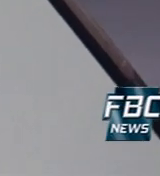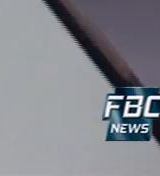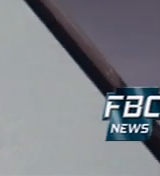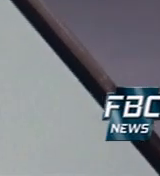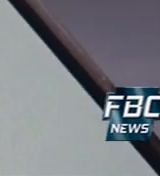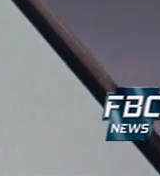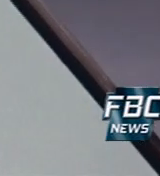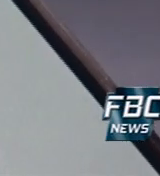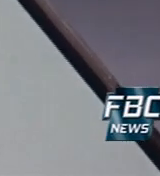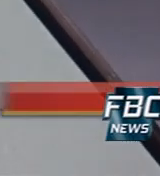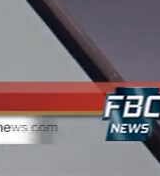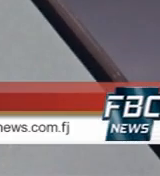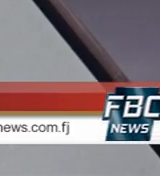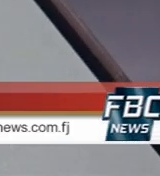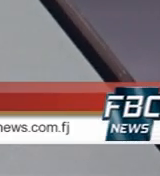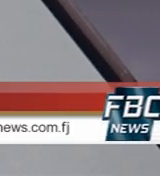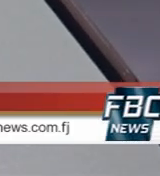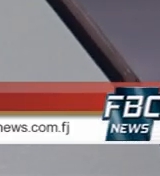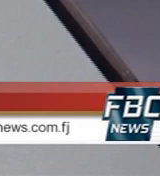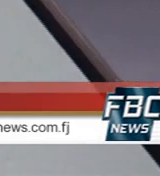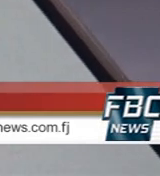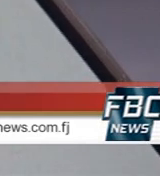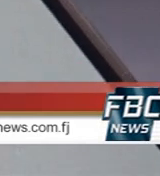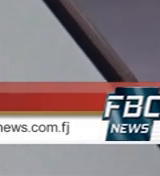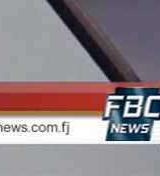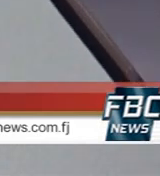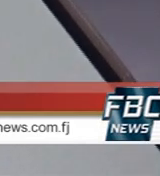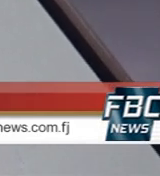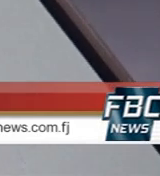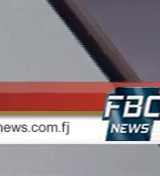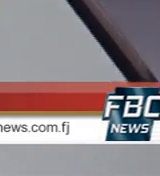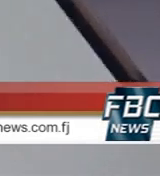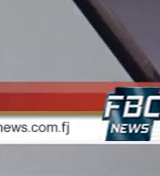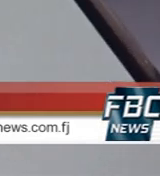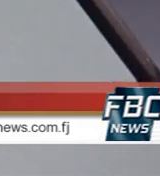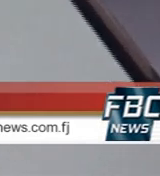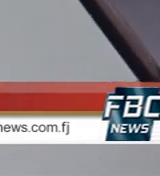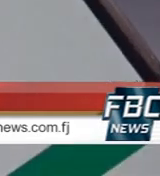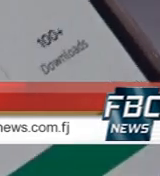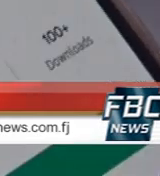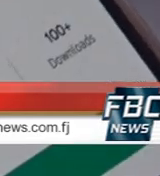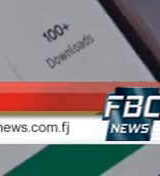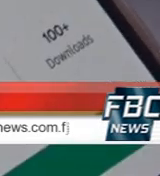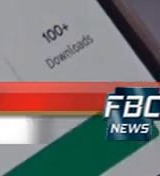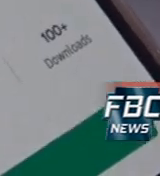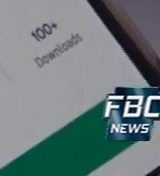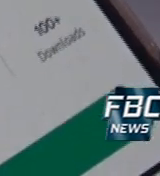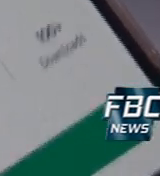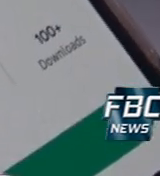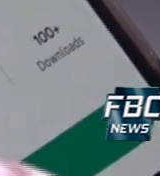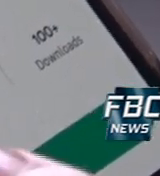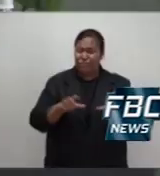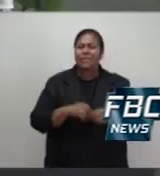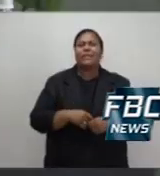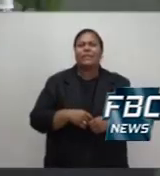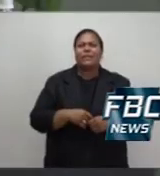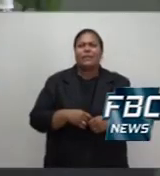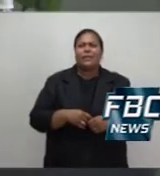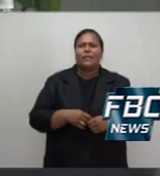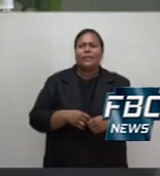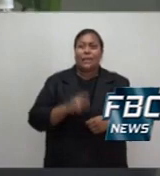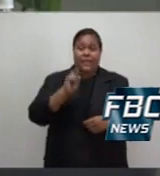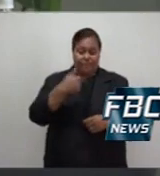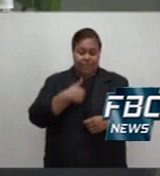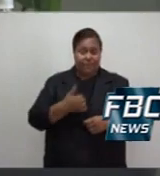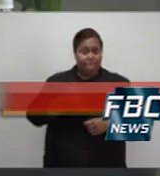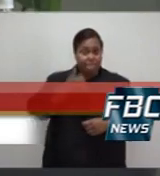The Care Fiji app acts as a modern enhancement to traditional methods for tracking the spread of the virus, and that alone. If I have my